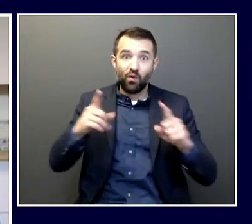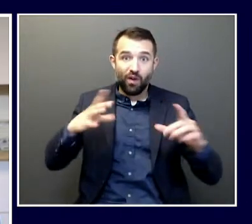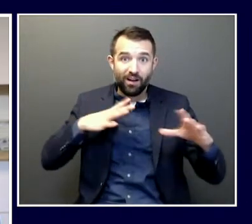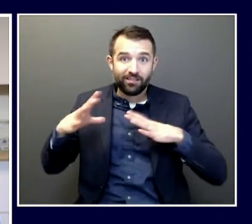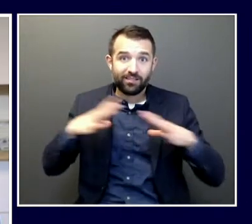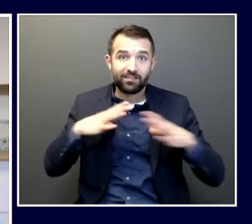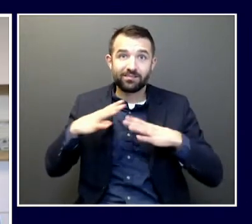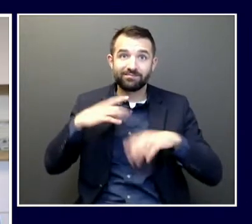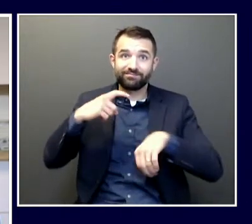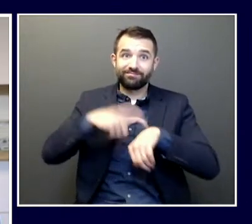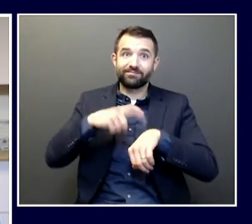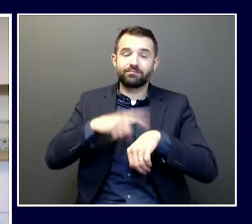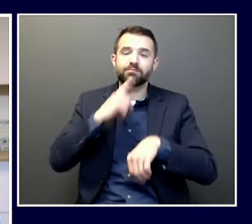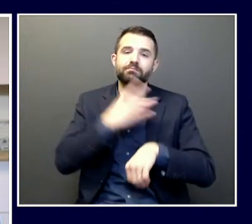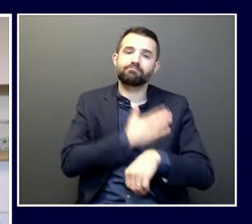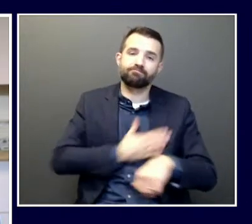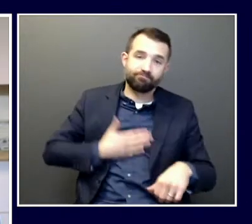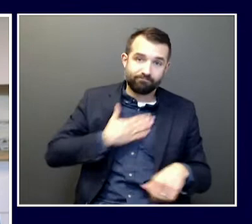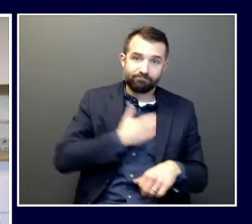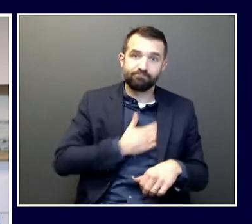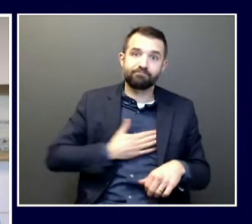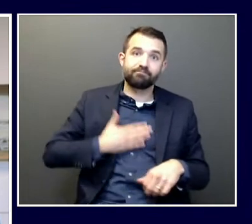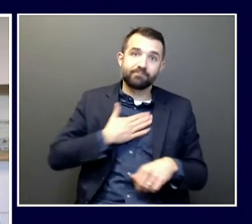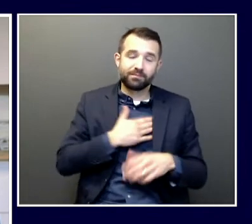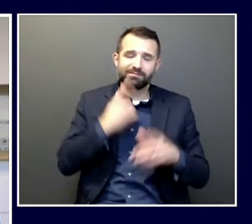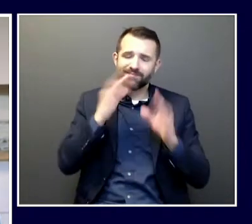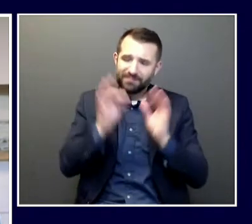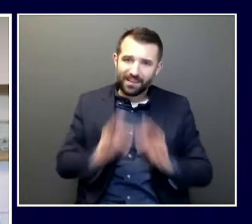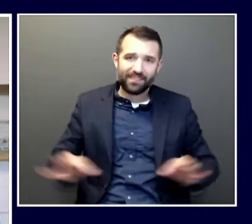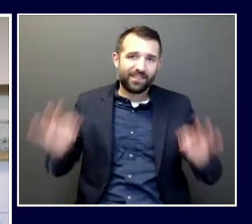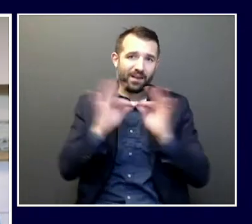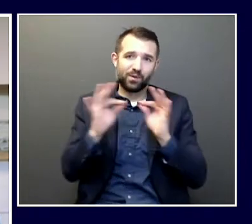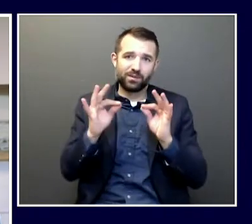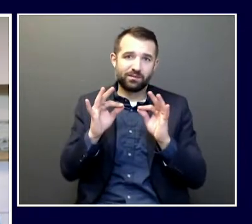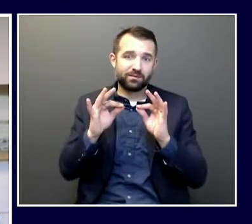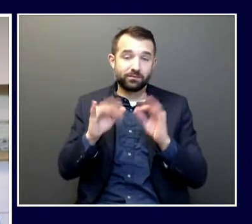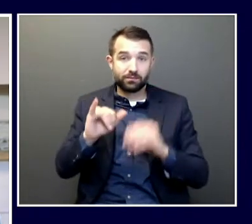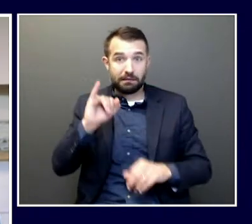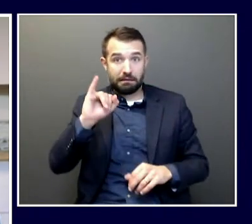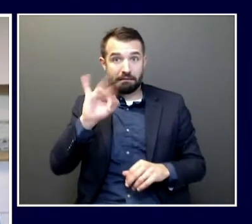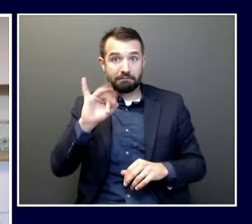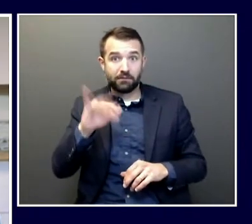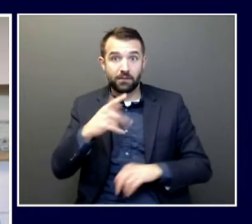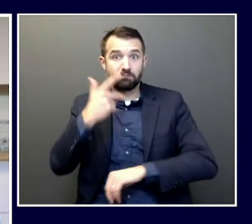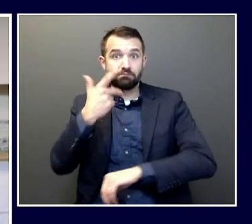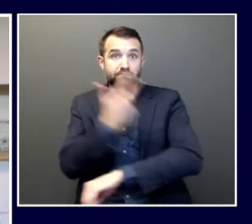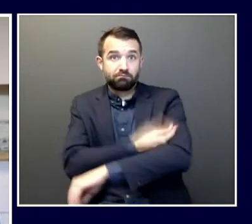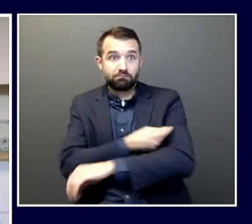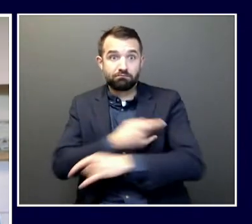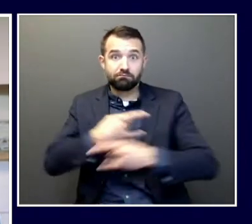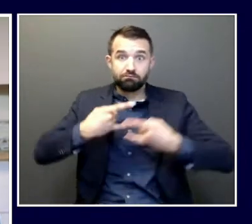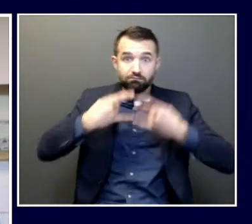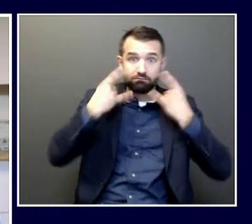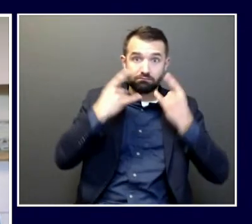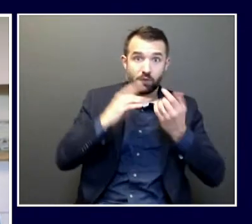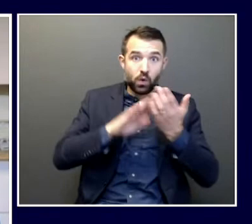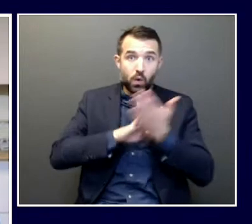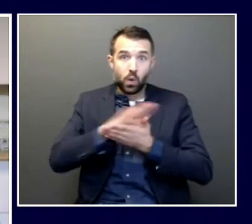these components count, and taken together, the sum of these is greater than each of their constituent